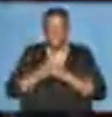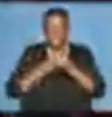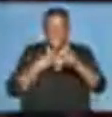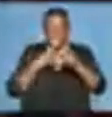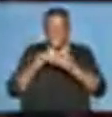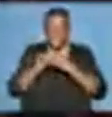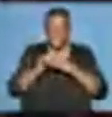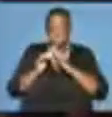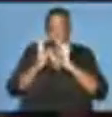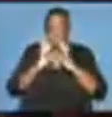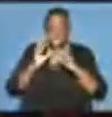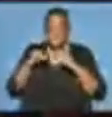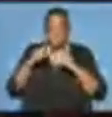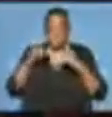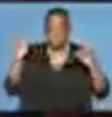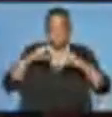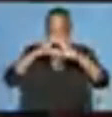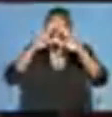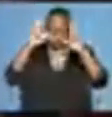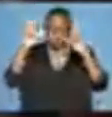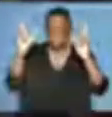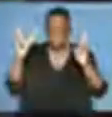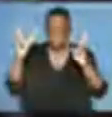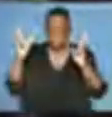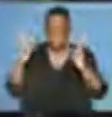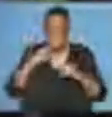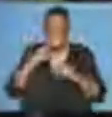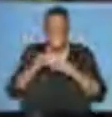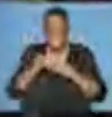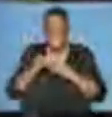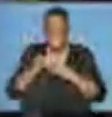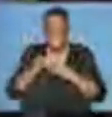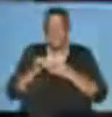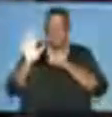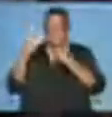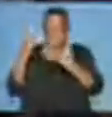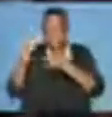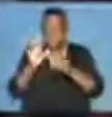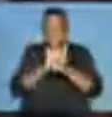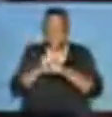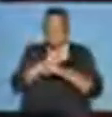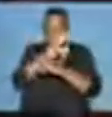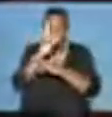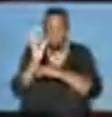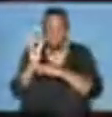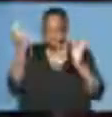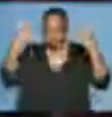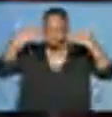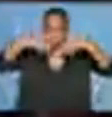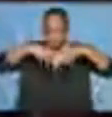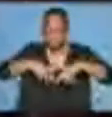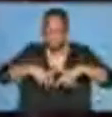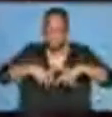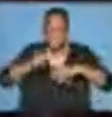roof. So the whole country is believing that some roof, single and complete, somehow collapsed. And it was constructed